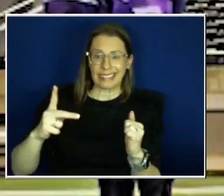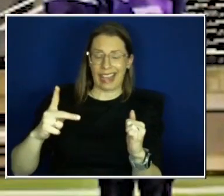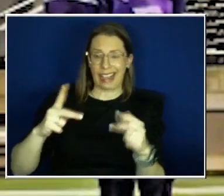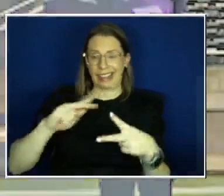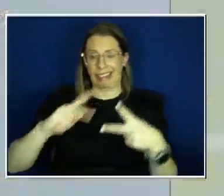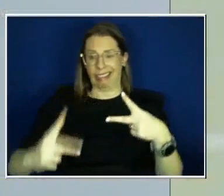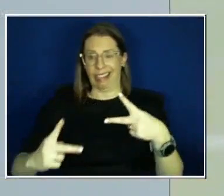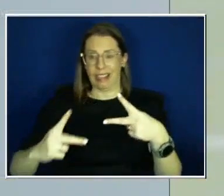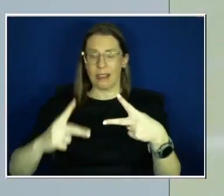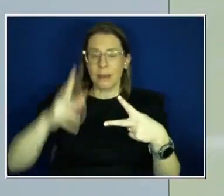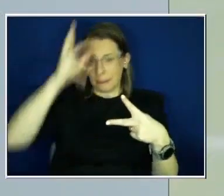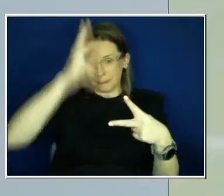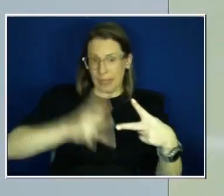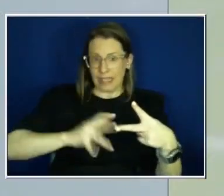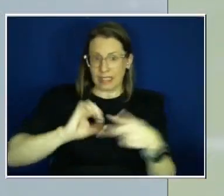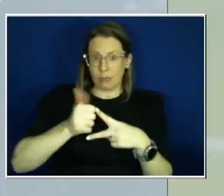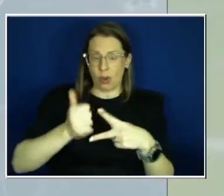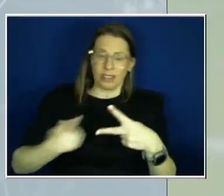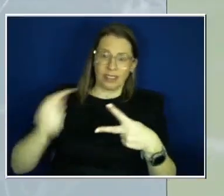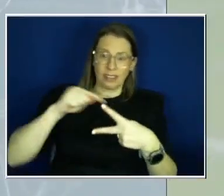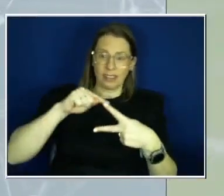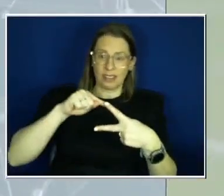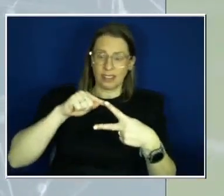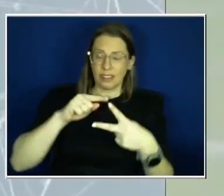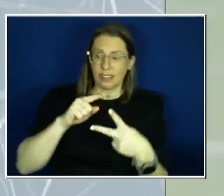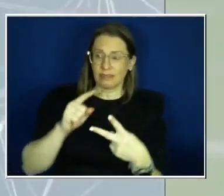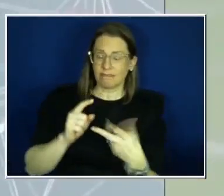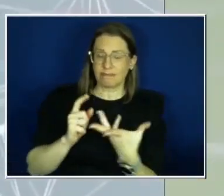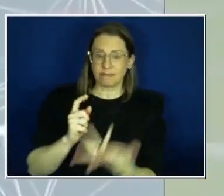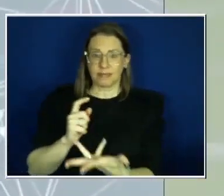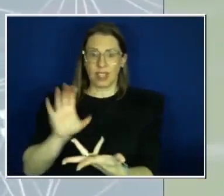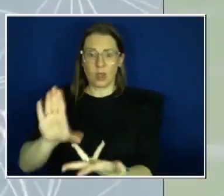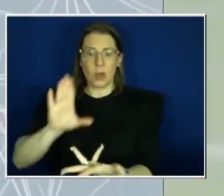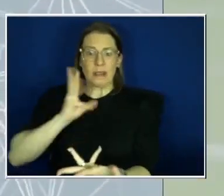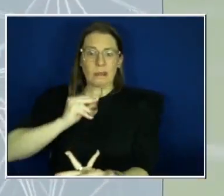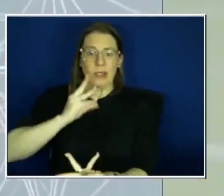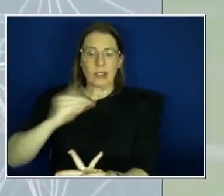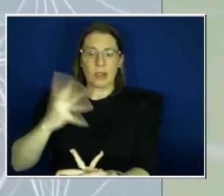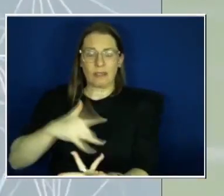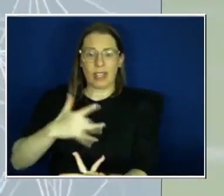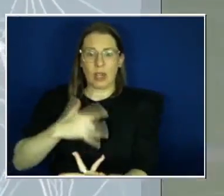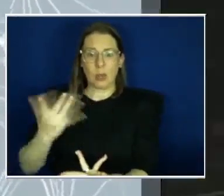were you along this journey of getting women to where we are today? What did you feel?